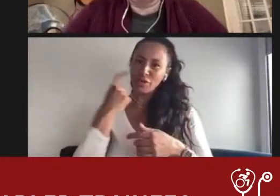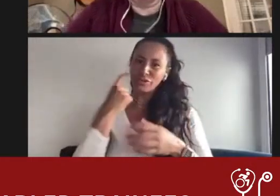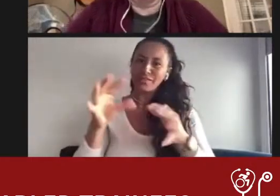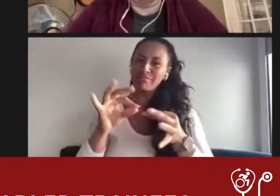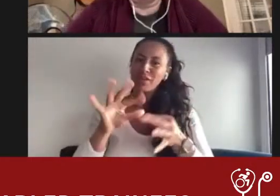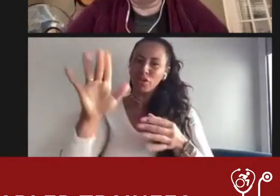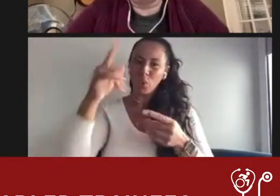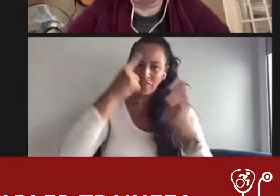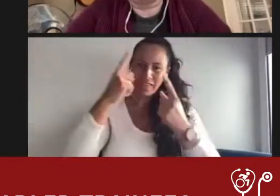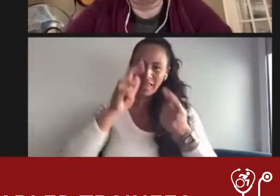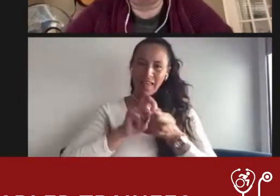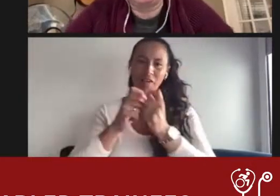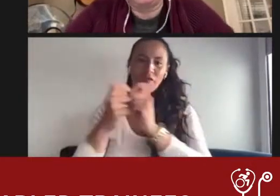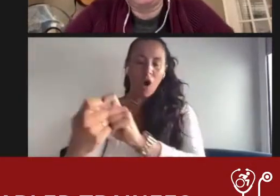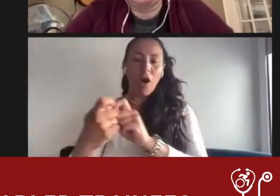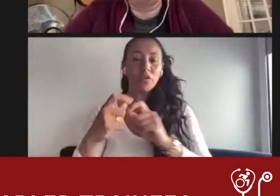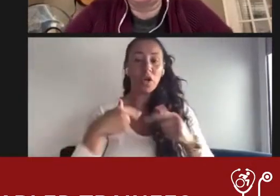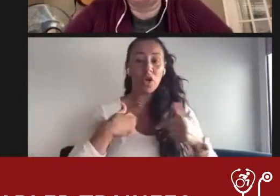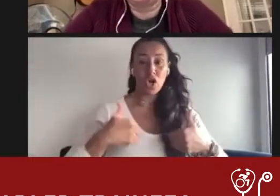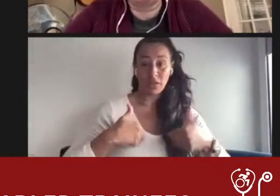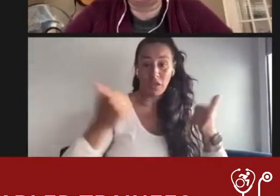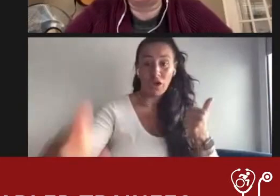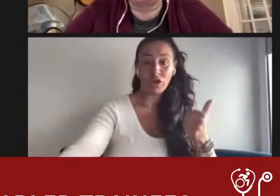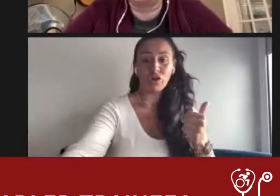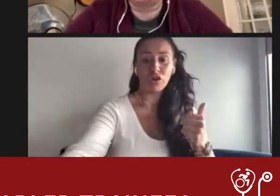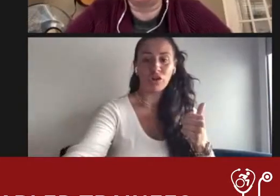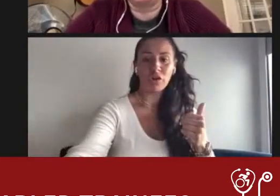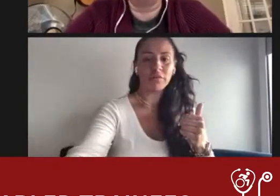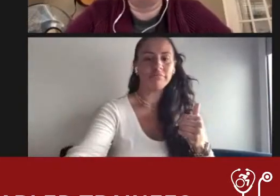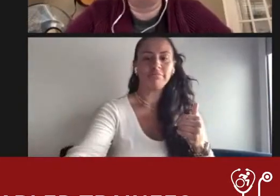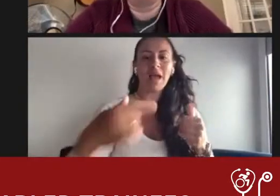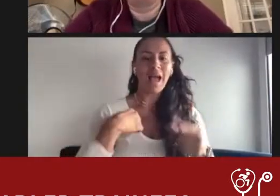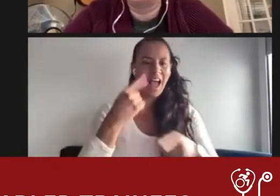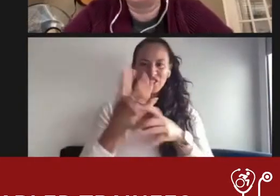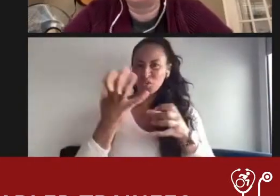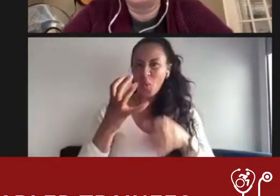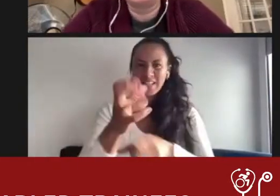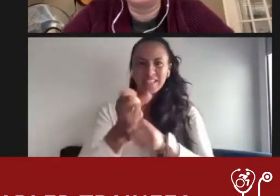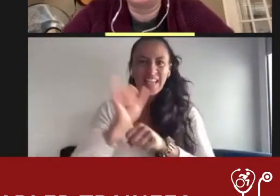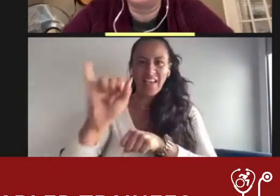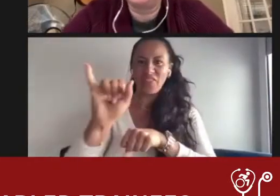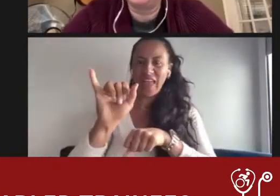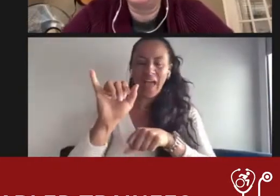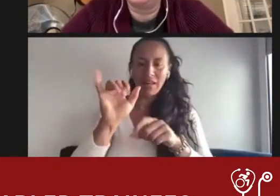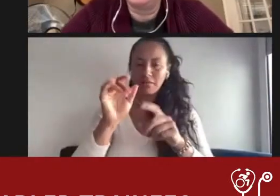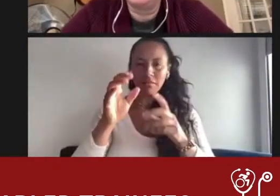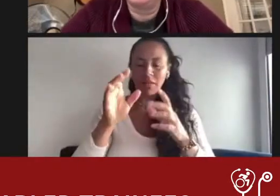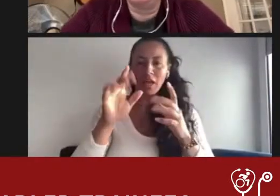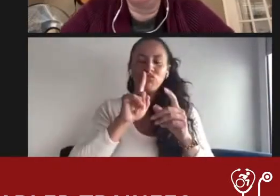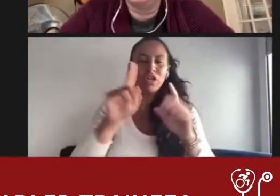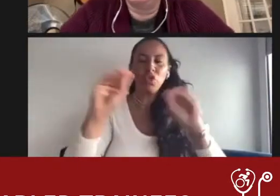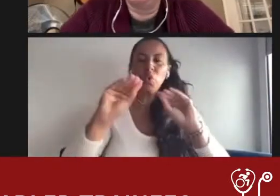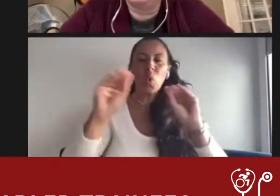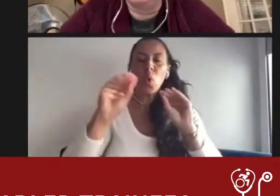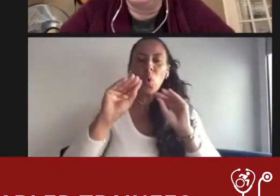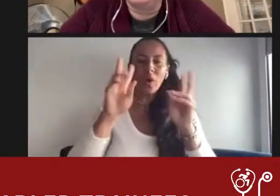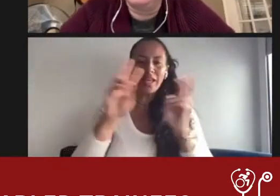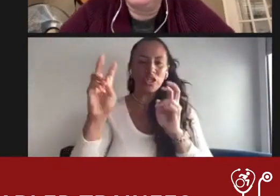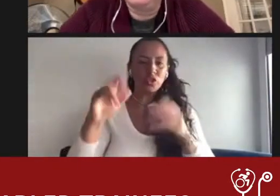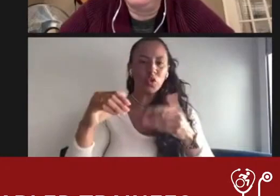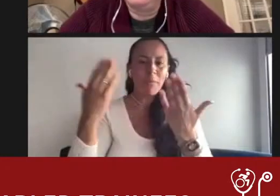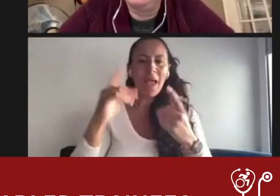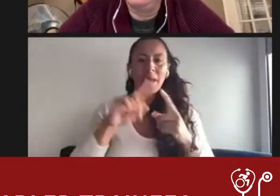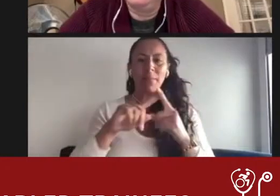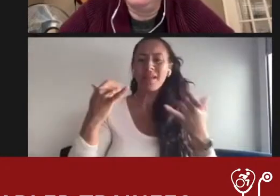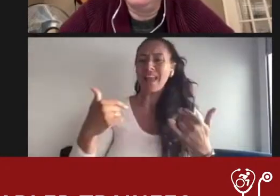initially when I was a lot younger, well, I just wanted to get in. Like, right, it wasn't even really an issue for me. And now I'm kind of more like, you know, I